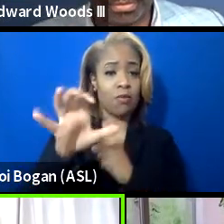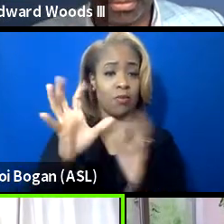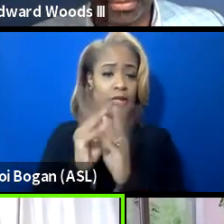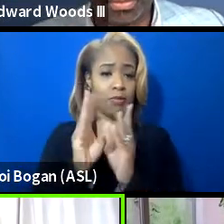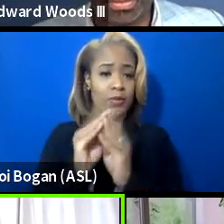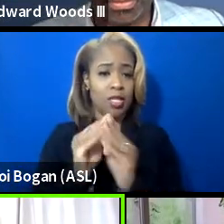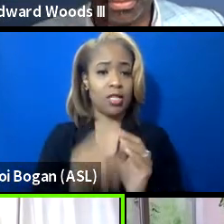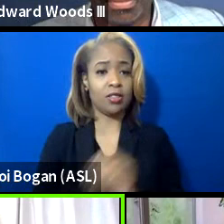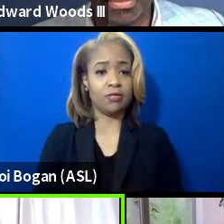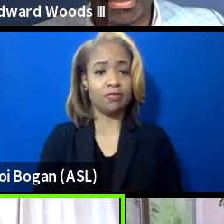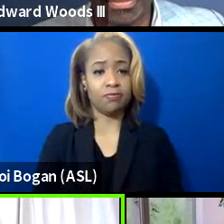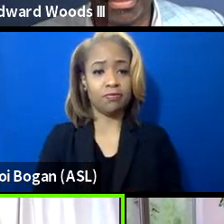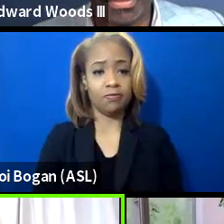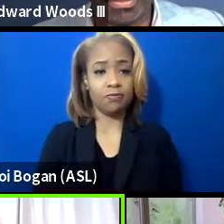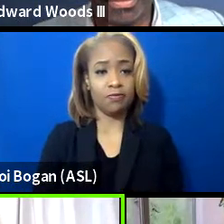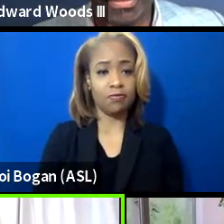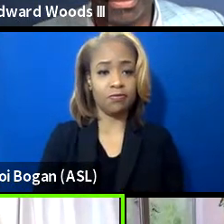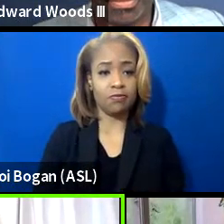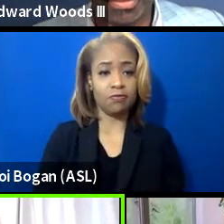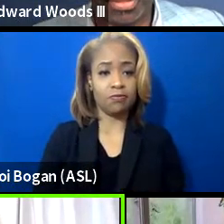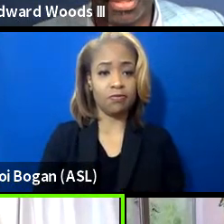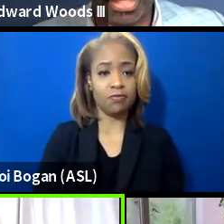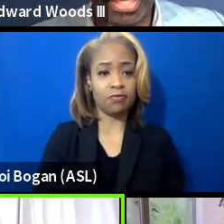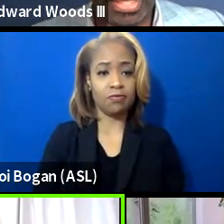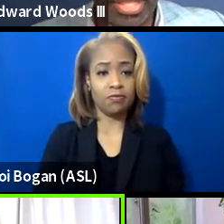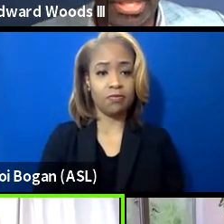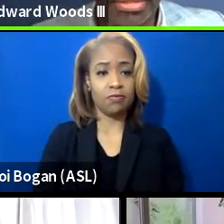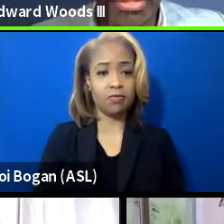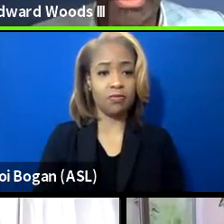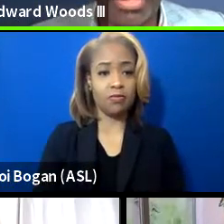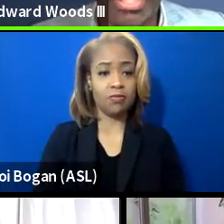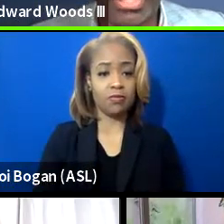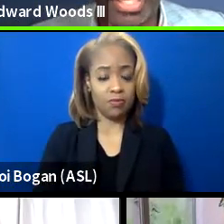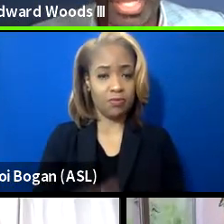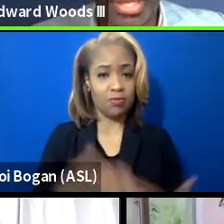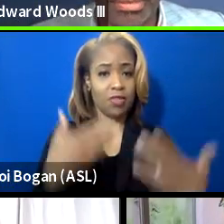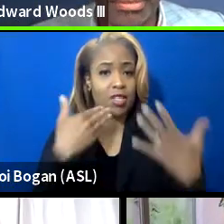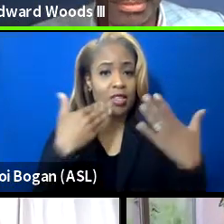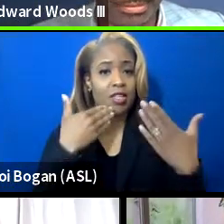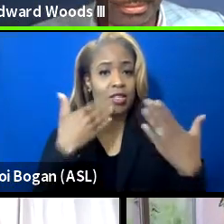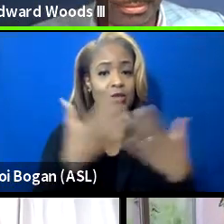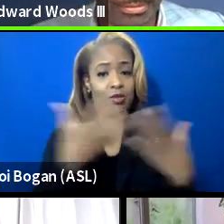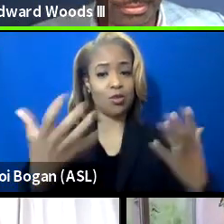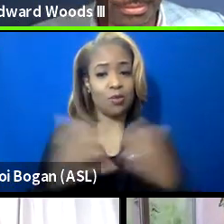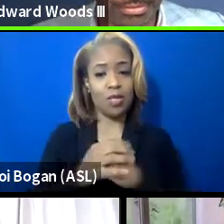you a chance to talk a little bit about that. Thank you so much.